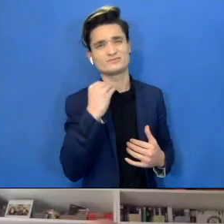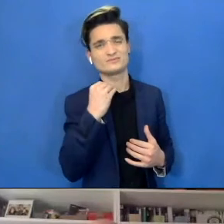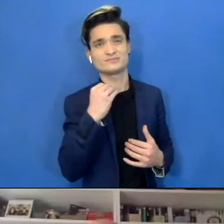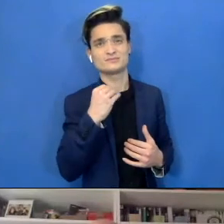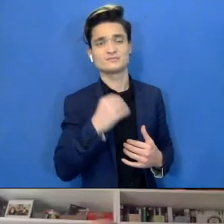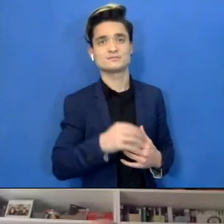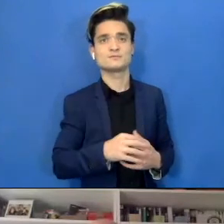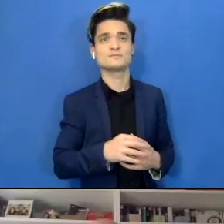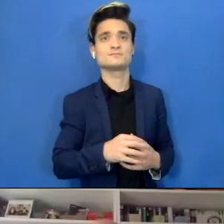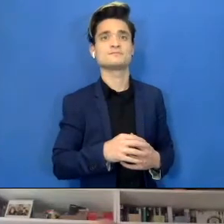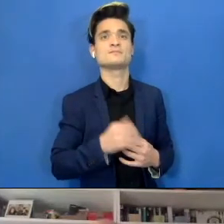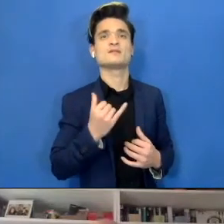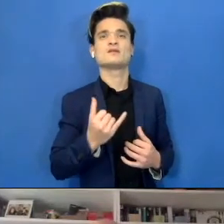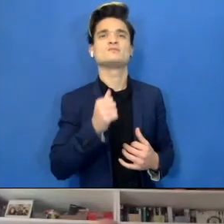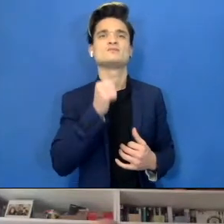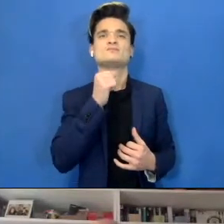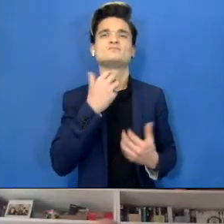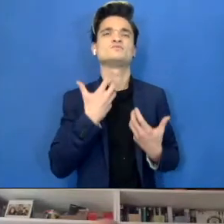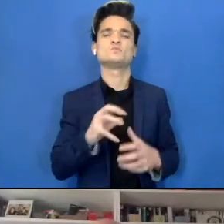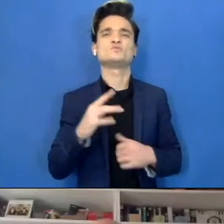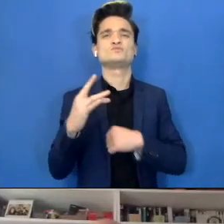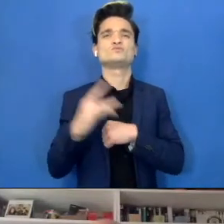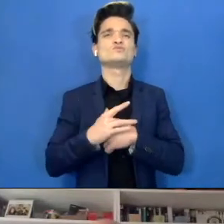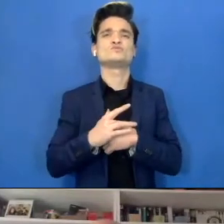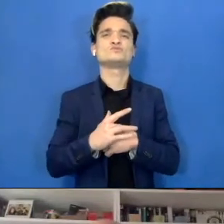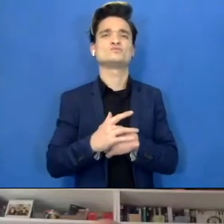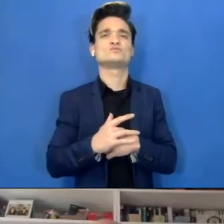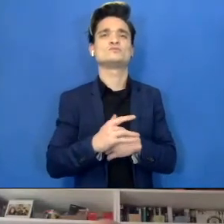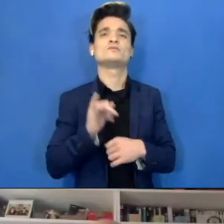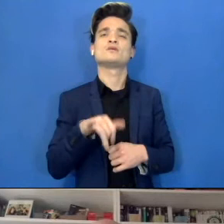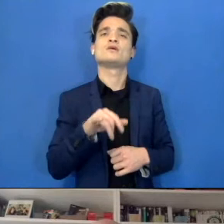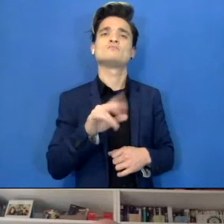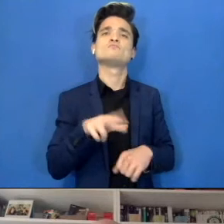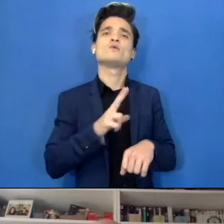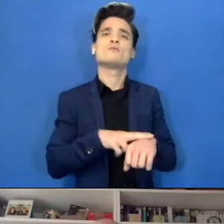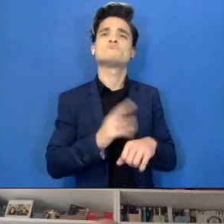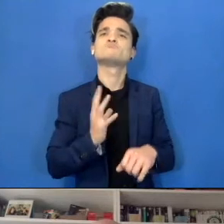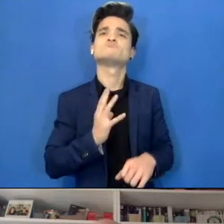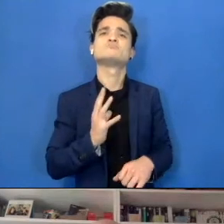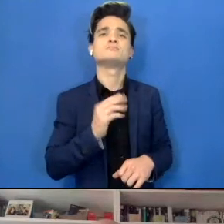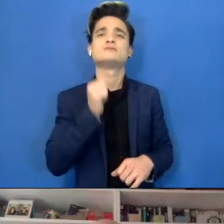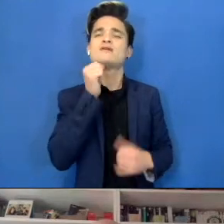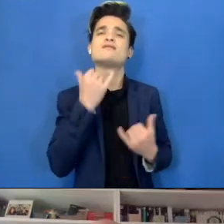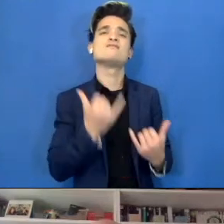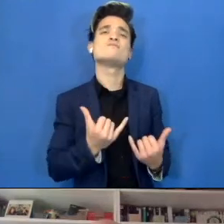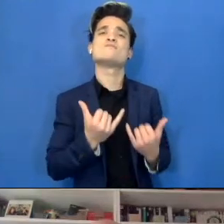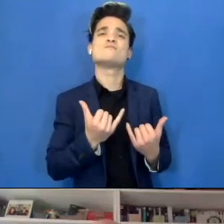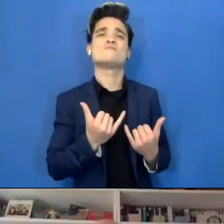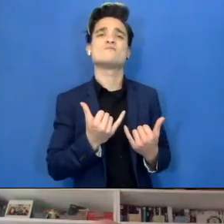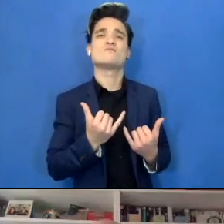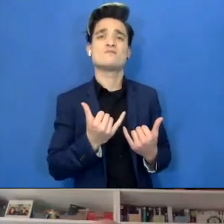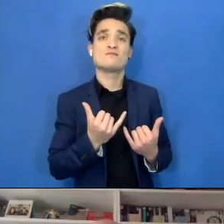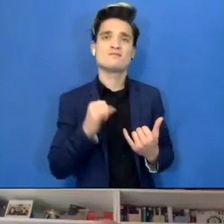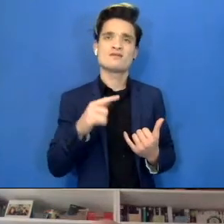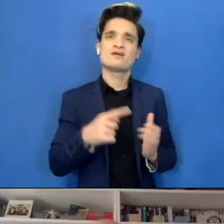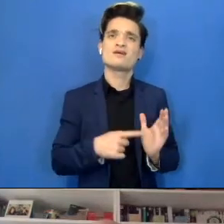fine. And establishing for example, please do not talk to me about animals, because my